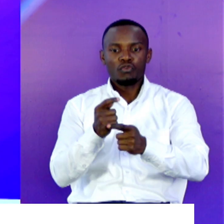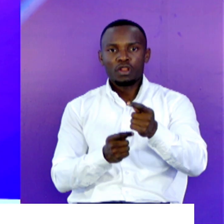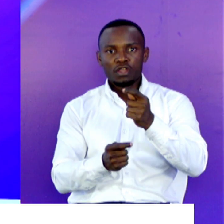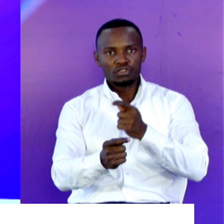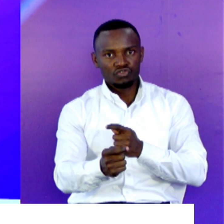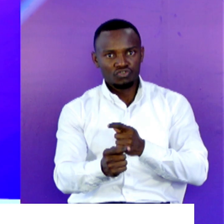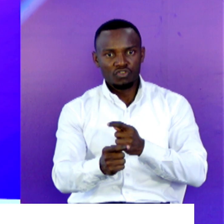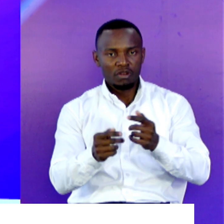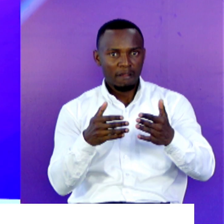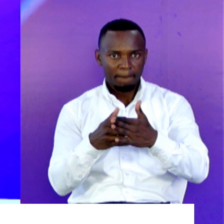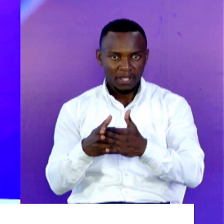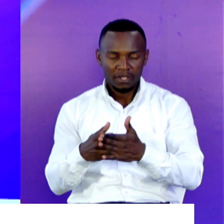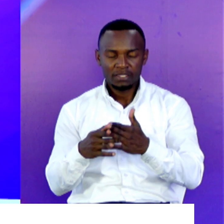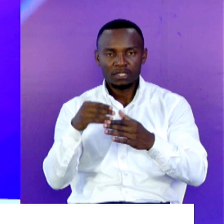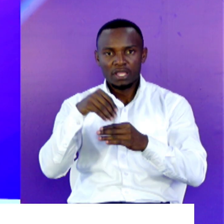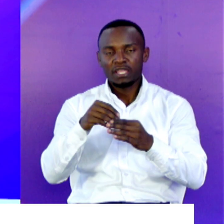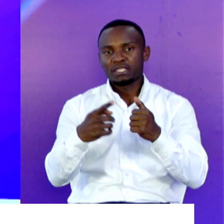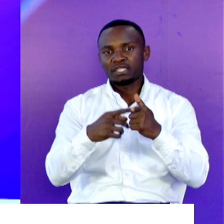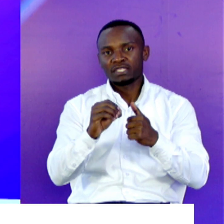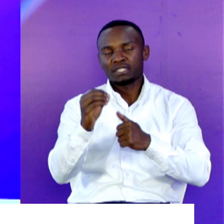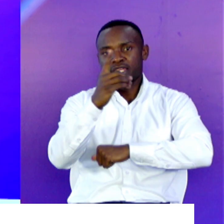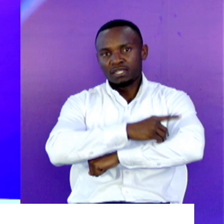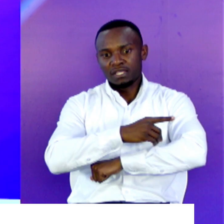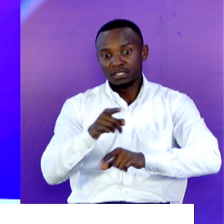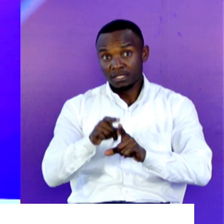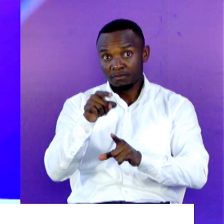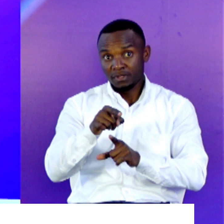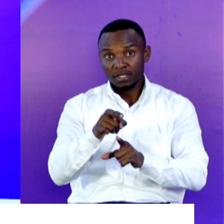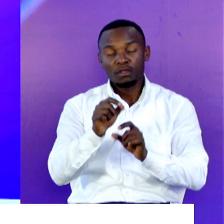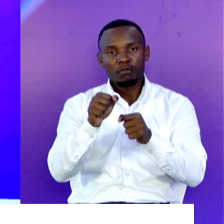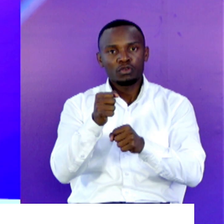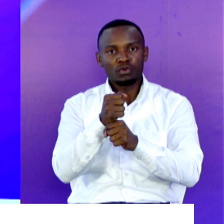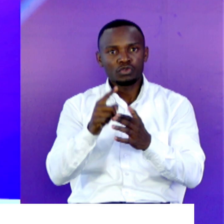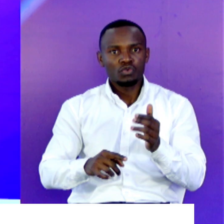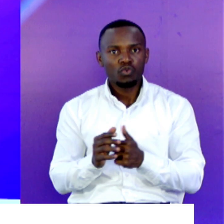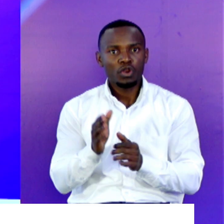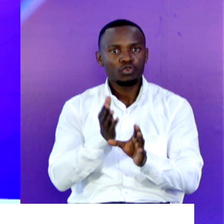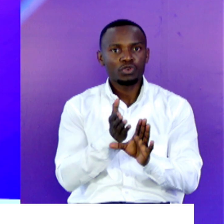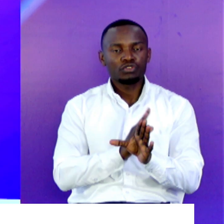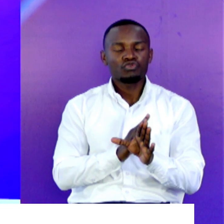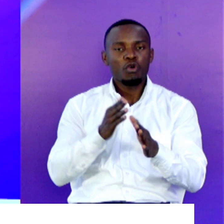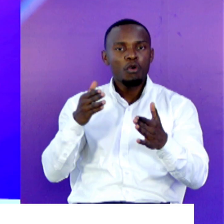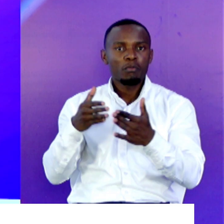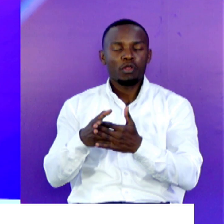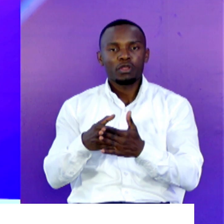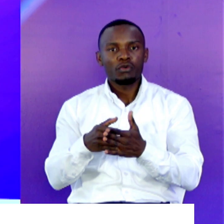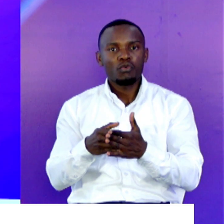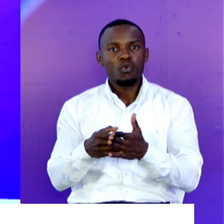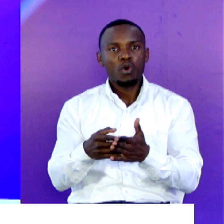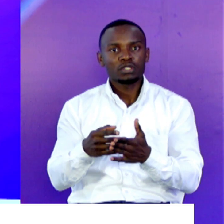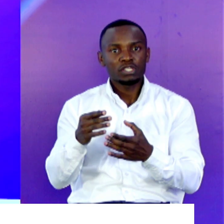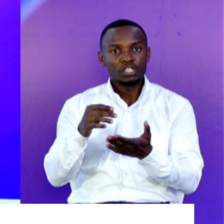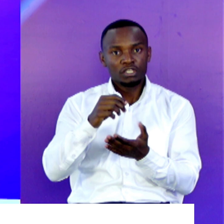a move that could lead to the lifting of a ban on Kenyan tea exports to the Middle Eastern